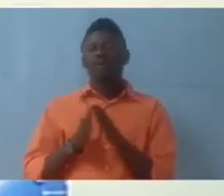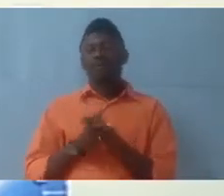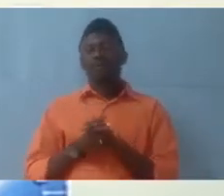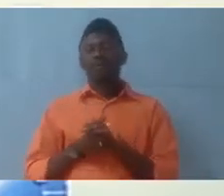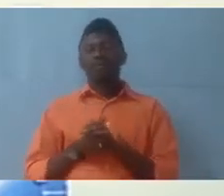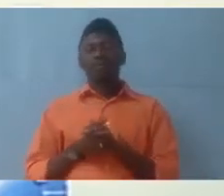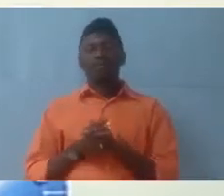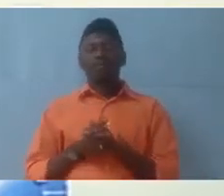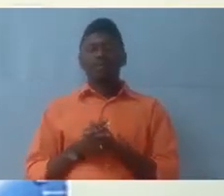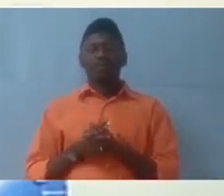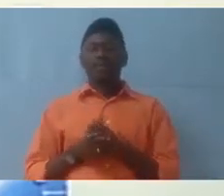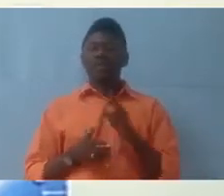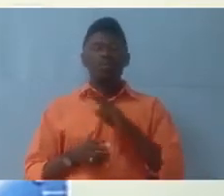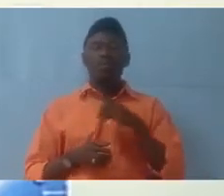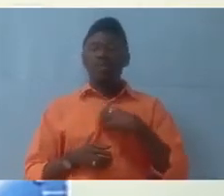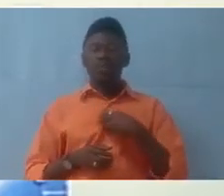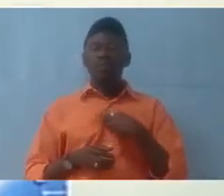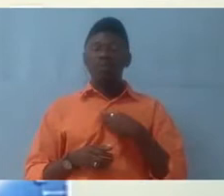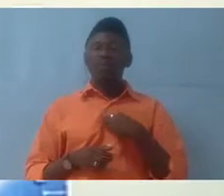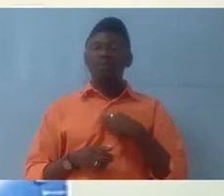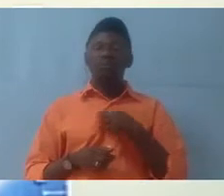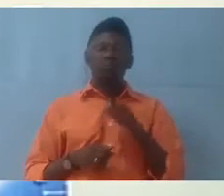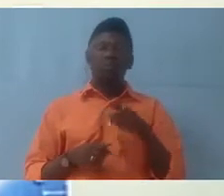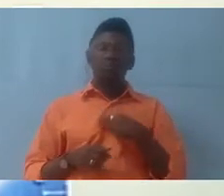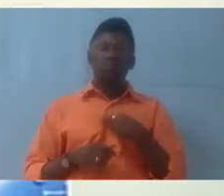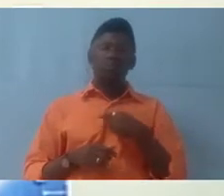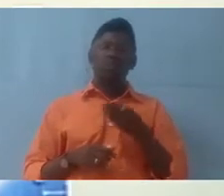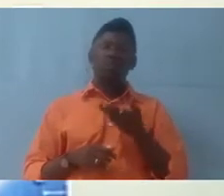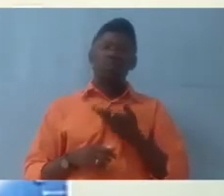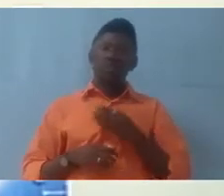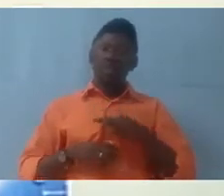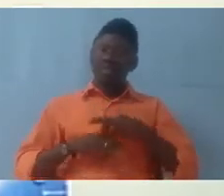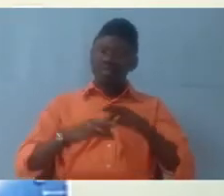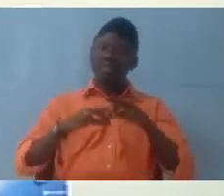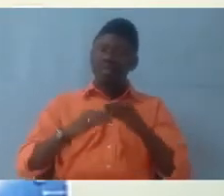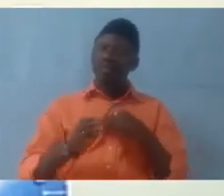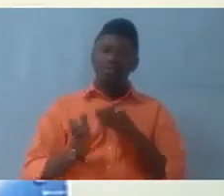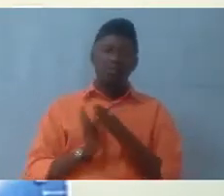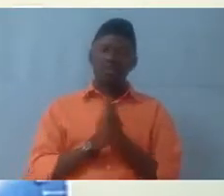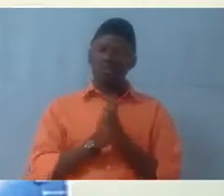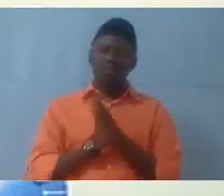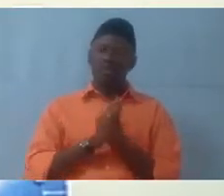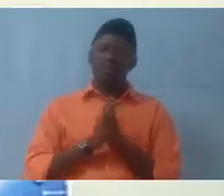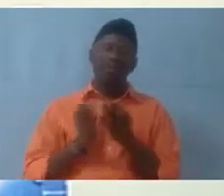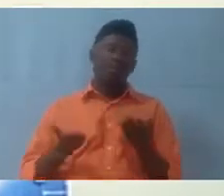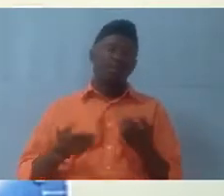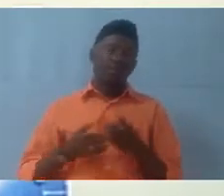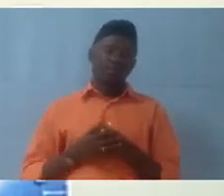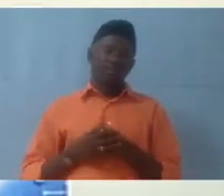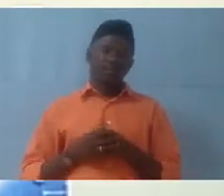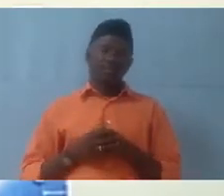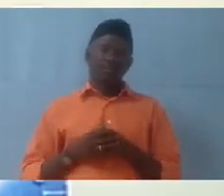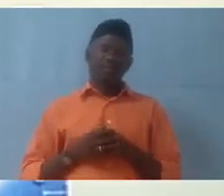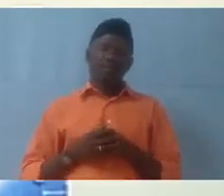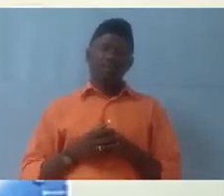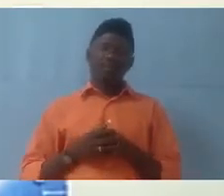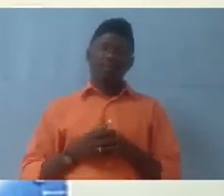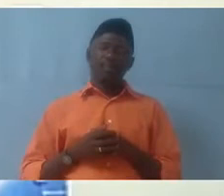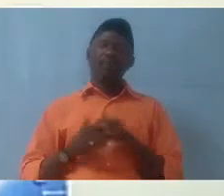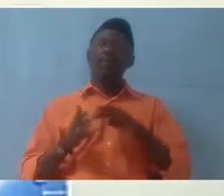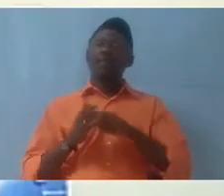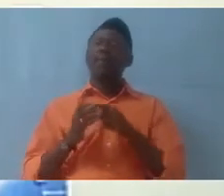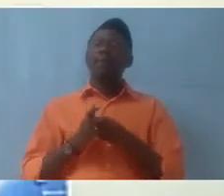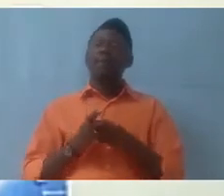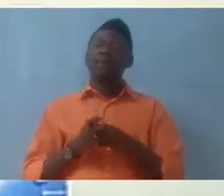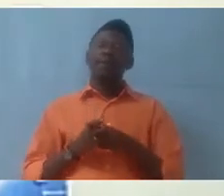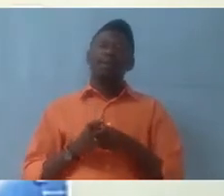towards his interest. Té boba chief justice du bëgg ma liggéey fo xamné ni mëna dox digantém ak soxla joom fu mu nekk. So that is the main